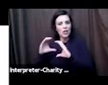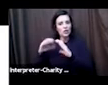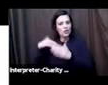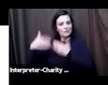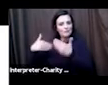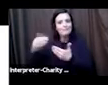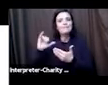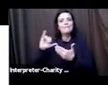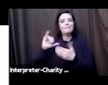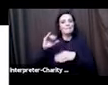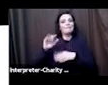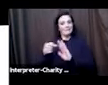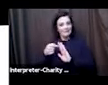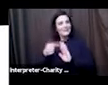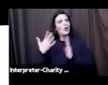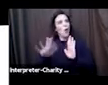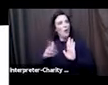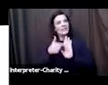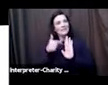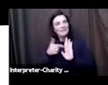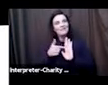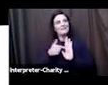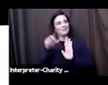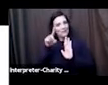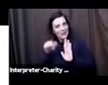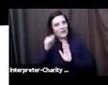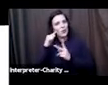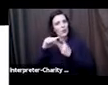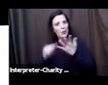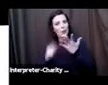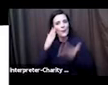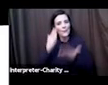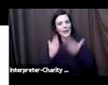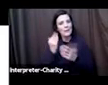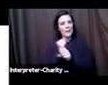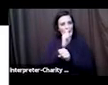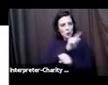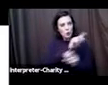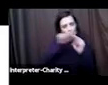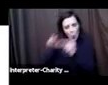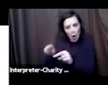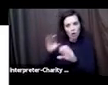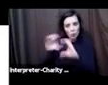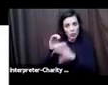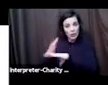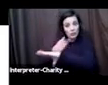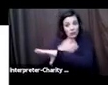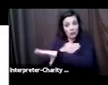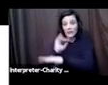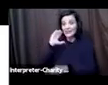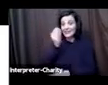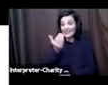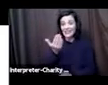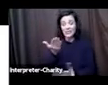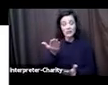red flag, like, hey, this might be on the radar. We want to keep an eye out for this, make sure communication's developing, or if it's not going